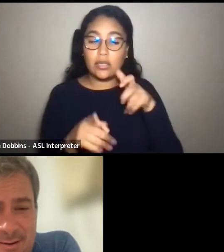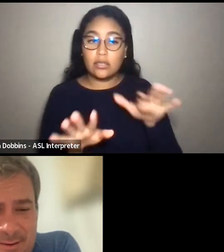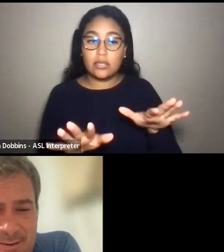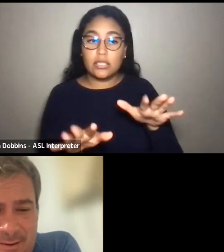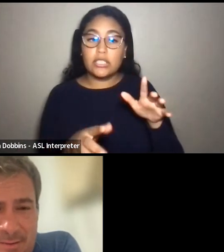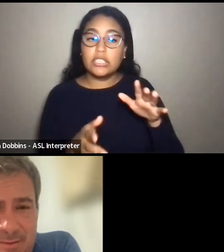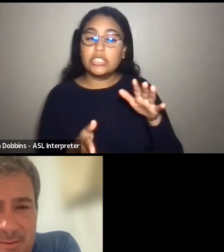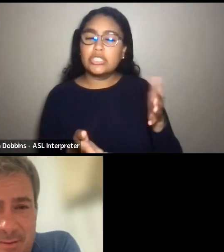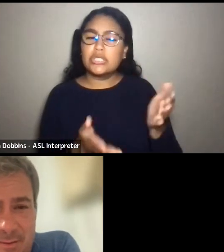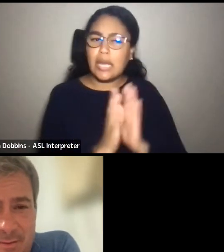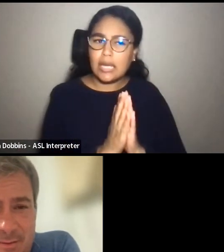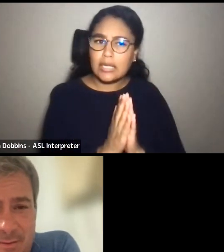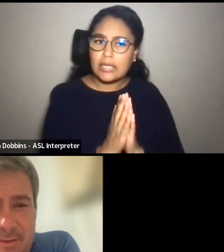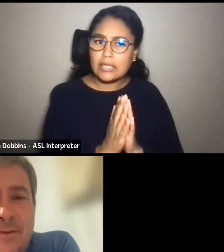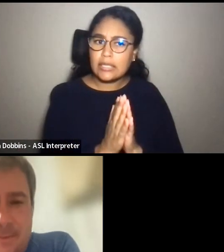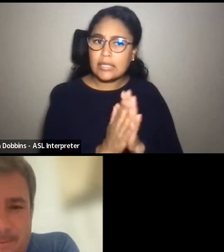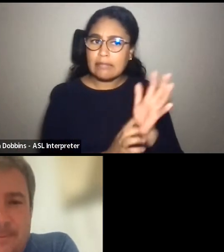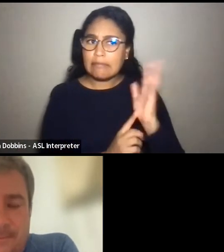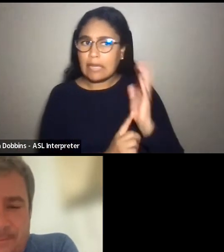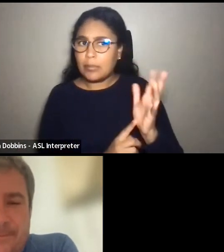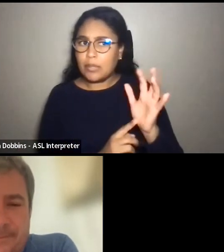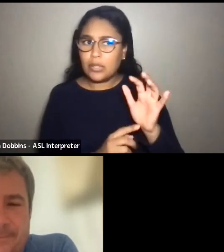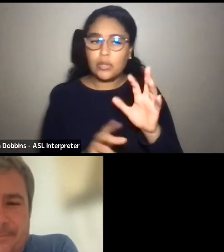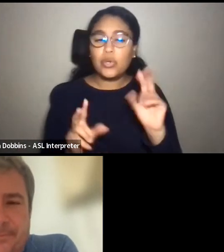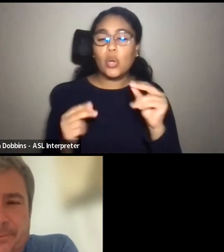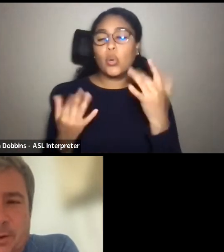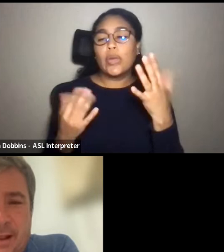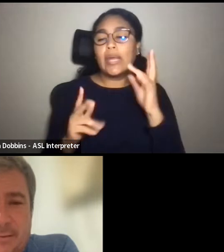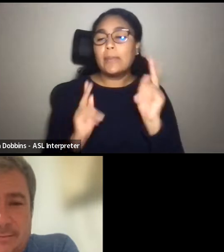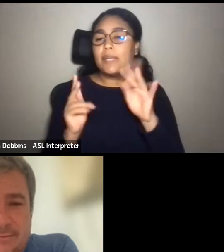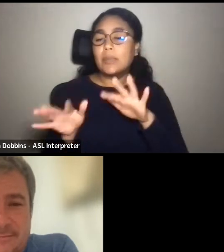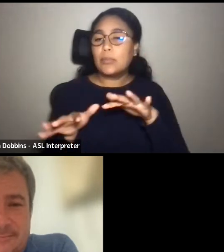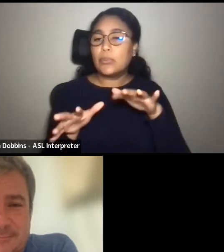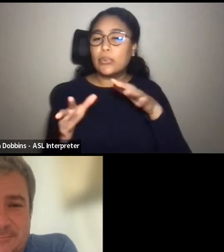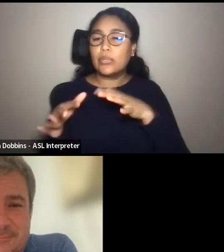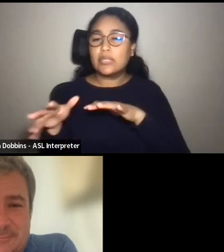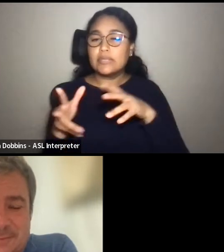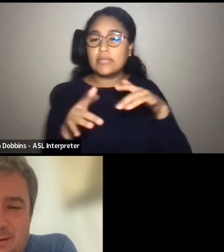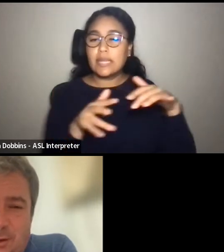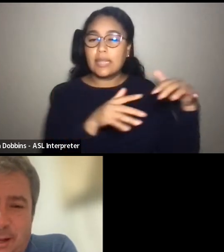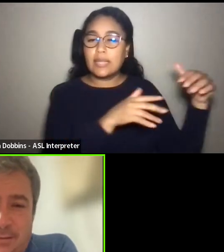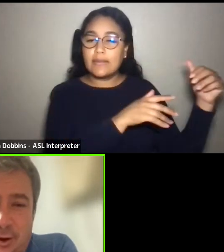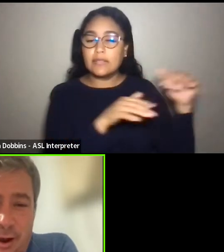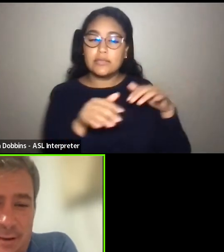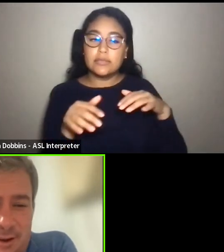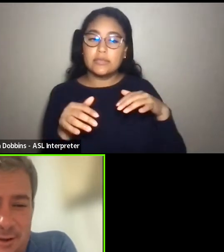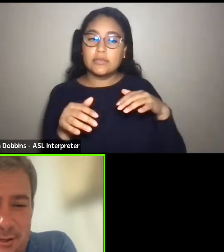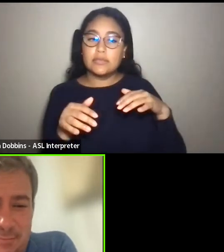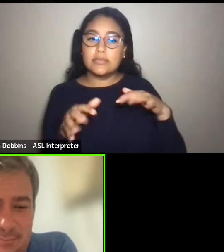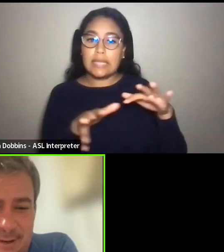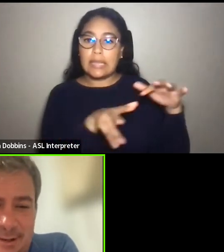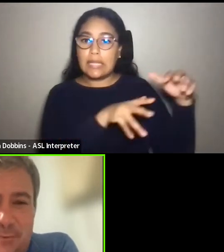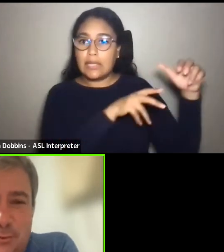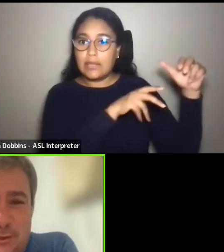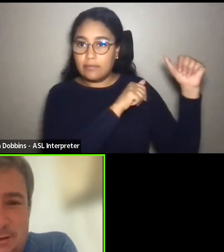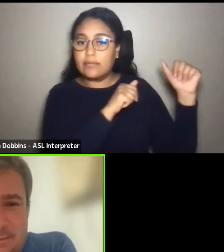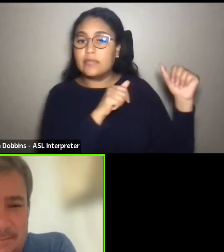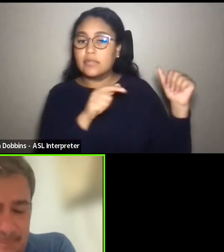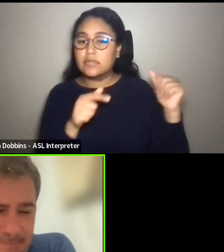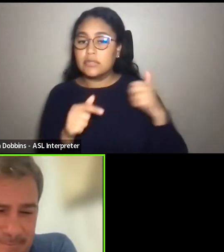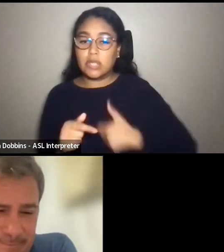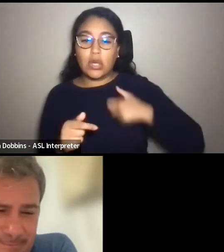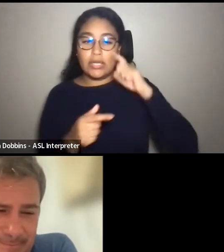She asked if we're taking 5 minutes, but we're waiting for people to leave to go to the next item. Okay, sorry. It's